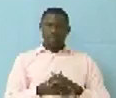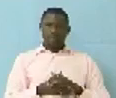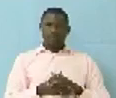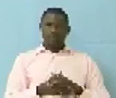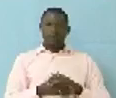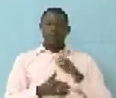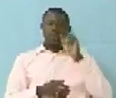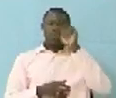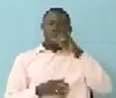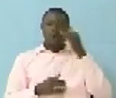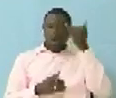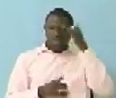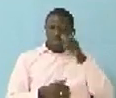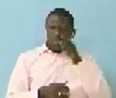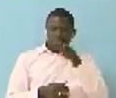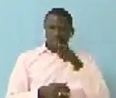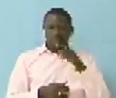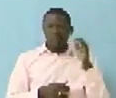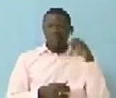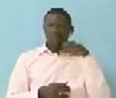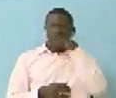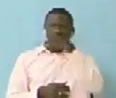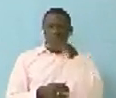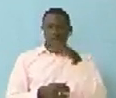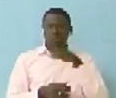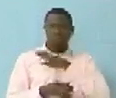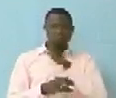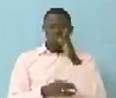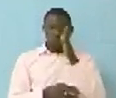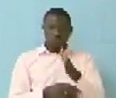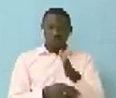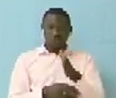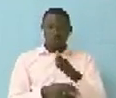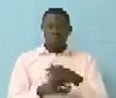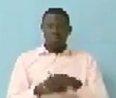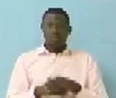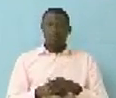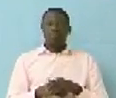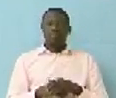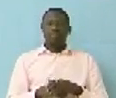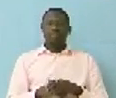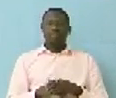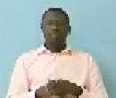Your suggestion is that this is false. It is false,